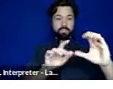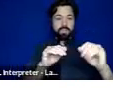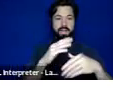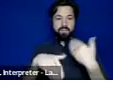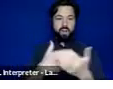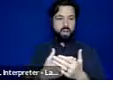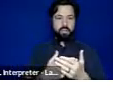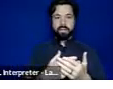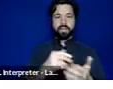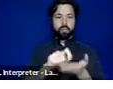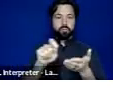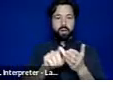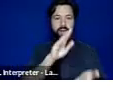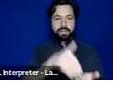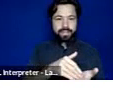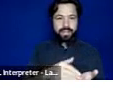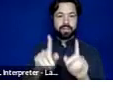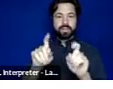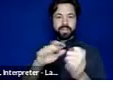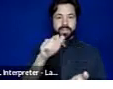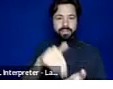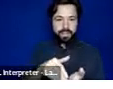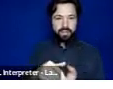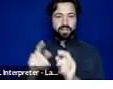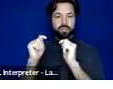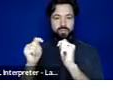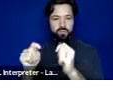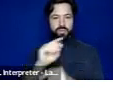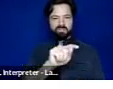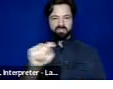Center, the Testing Center, tutoring, etc.